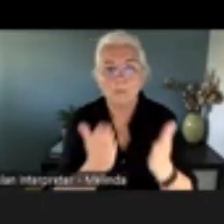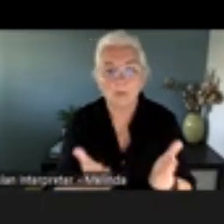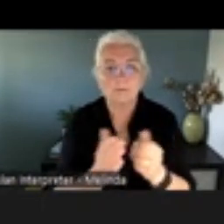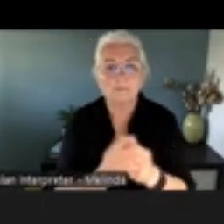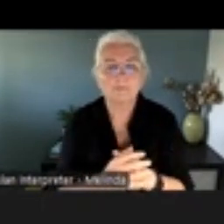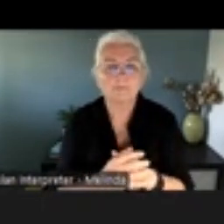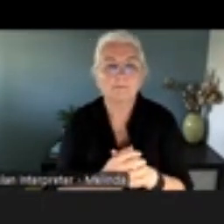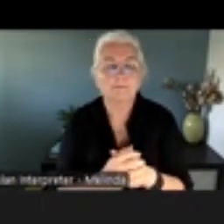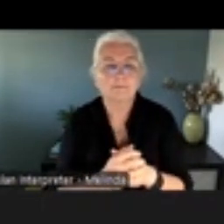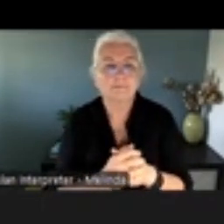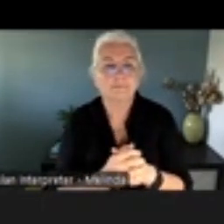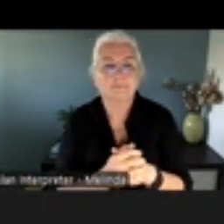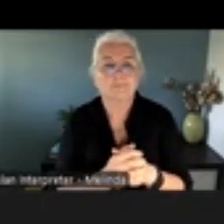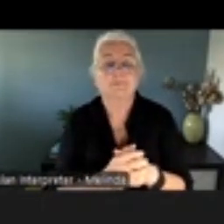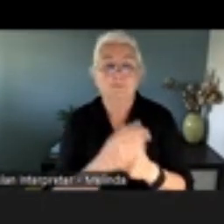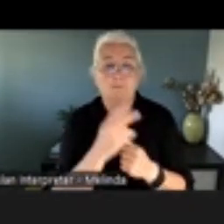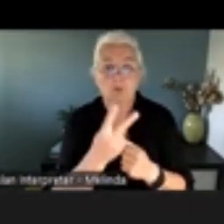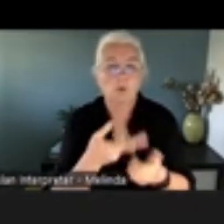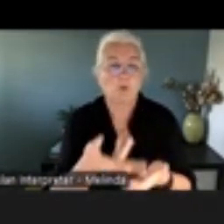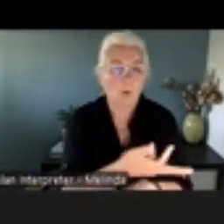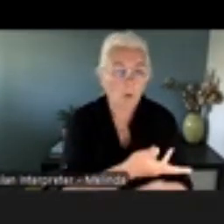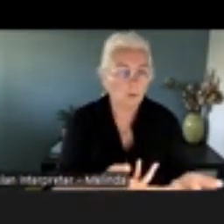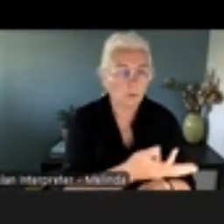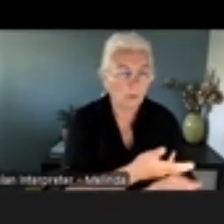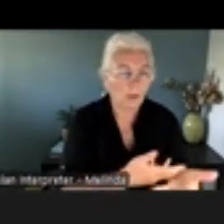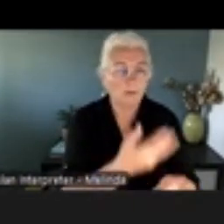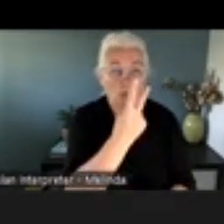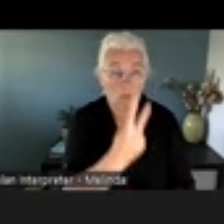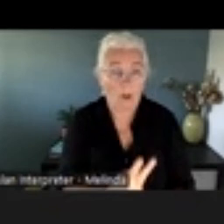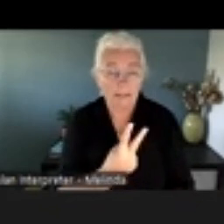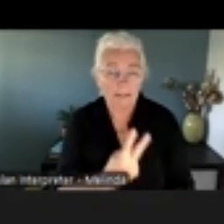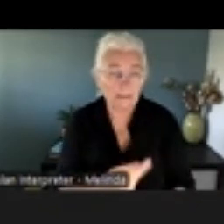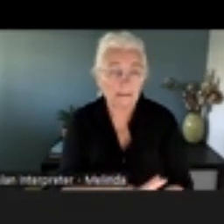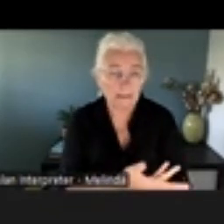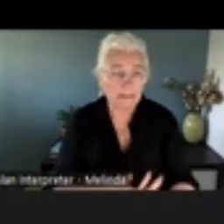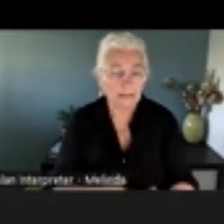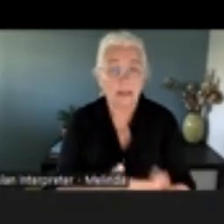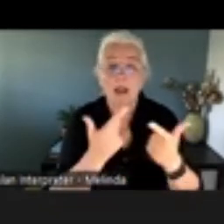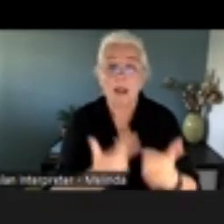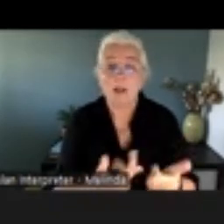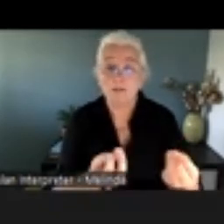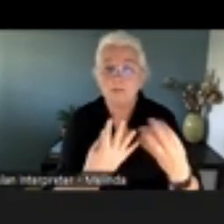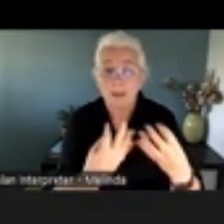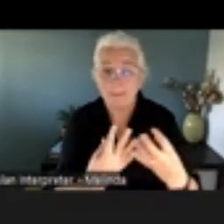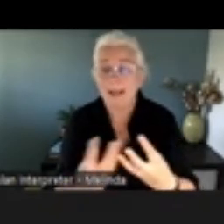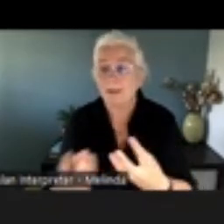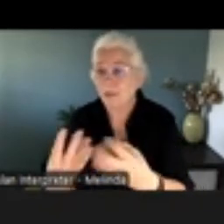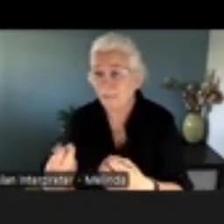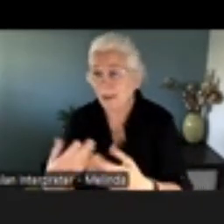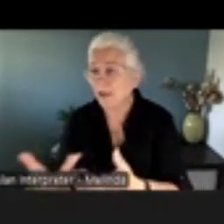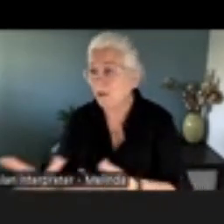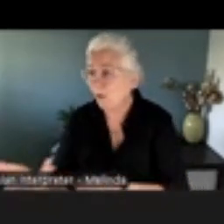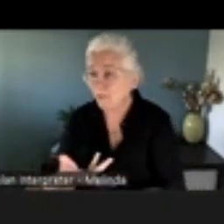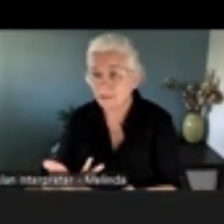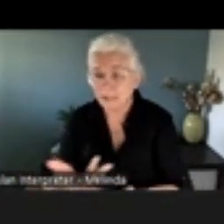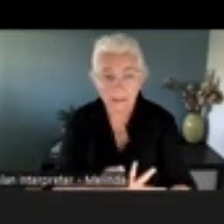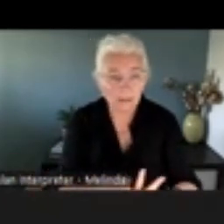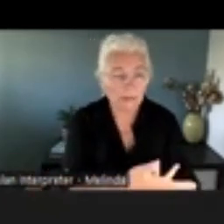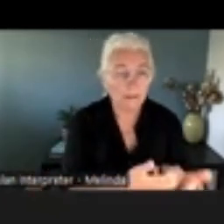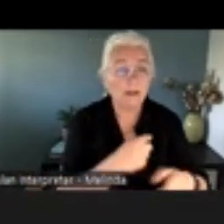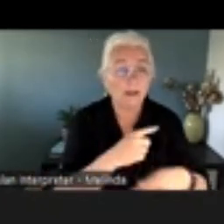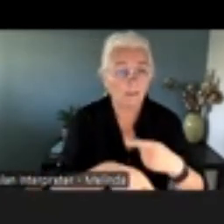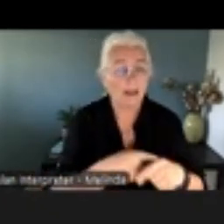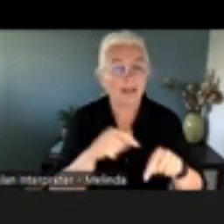at least 2 consultation rounds with them, and I had lots of feedback and lots of conversation with people too about